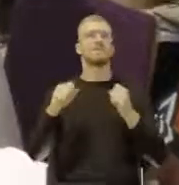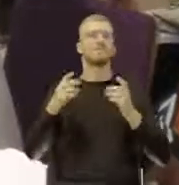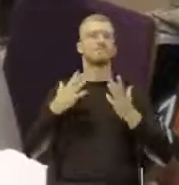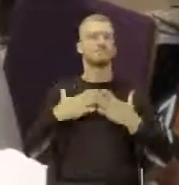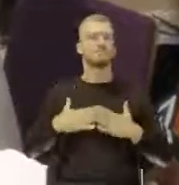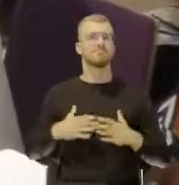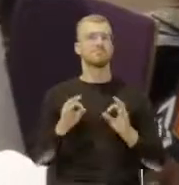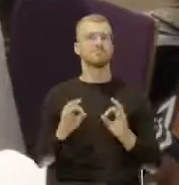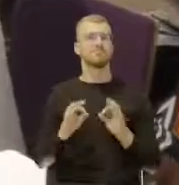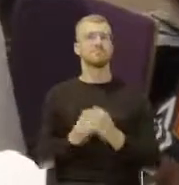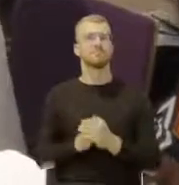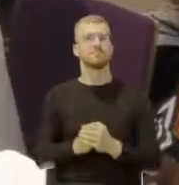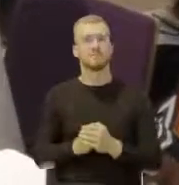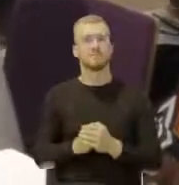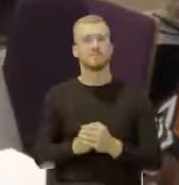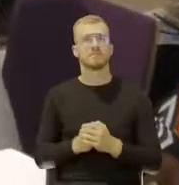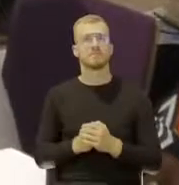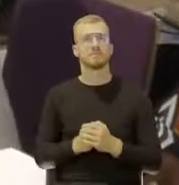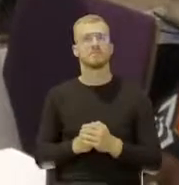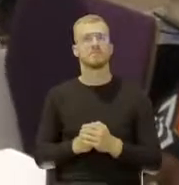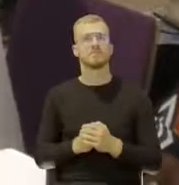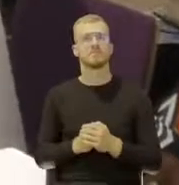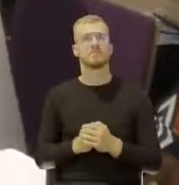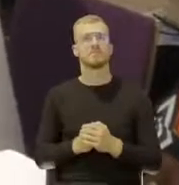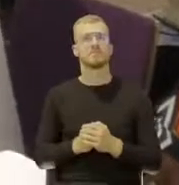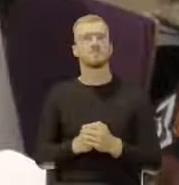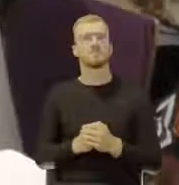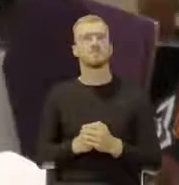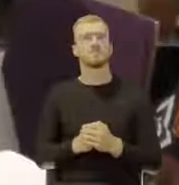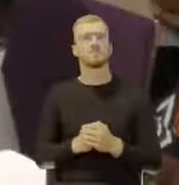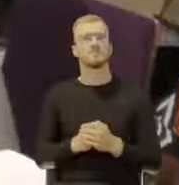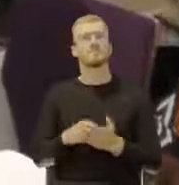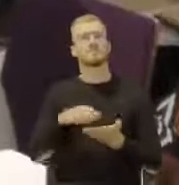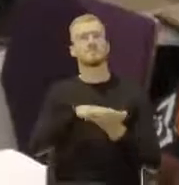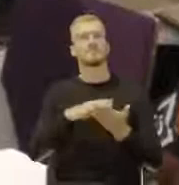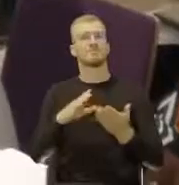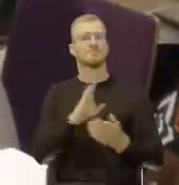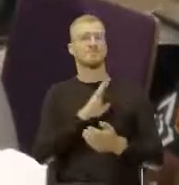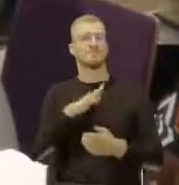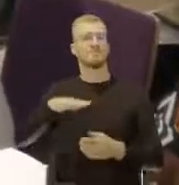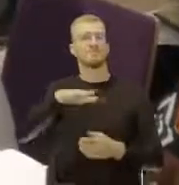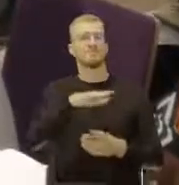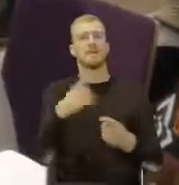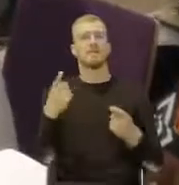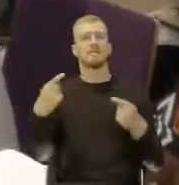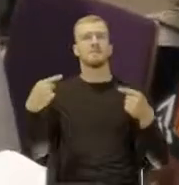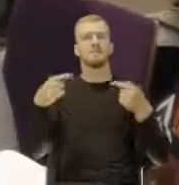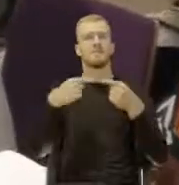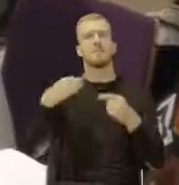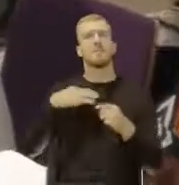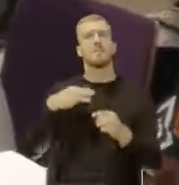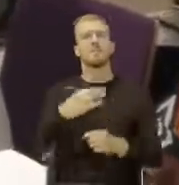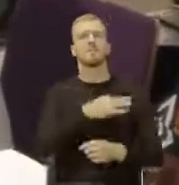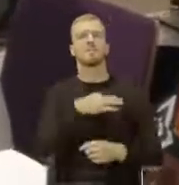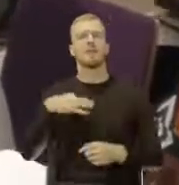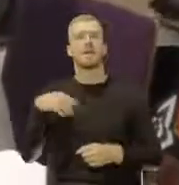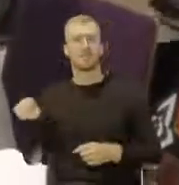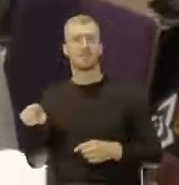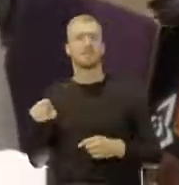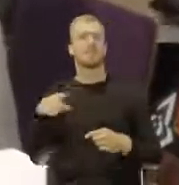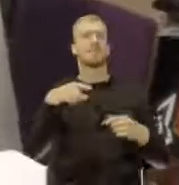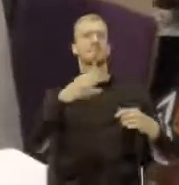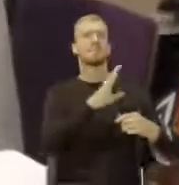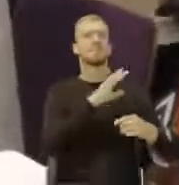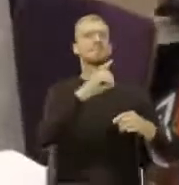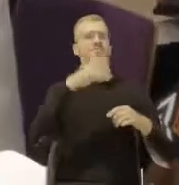by local governments should not be privatized in the way that we have seen them privatized, that they need to be part of the commons. No